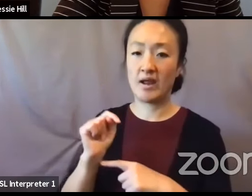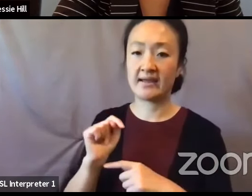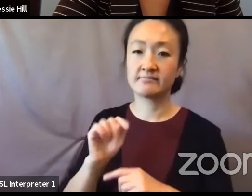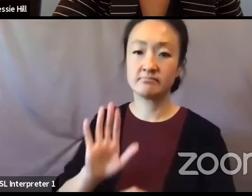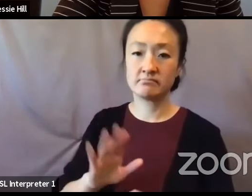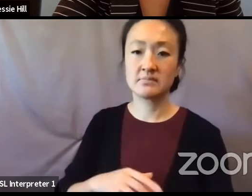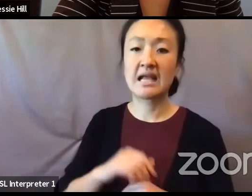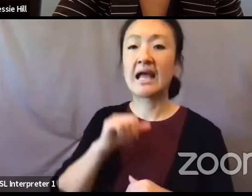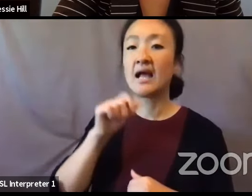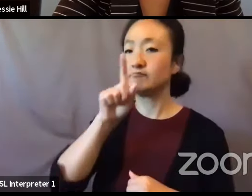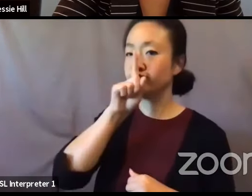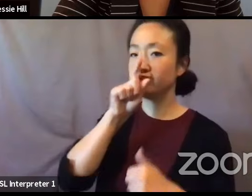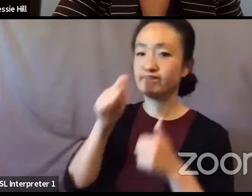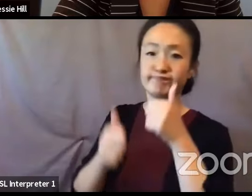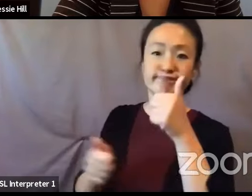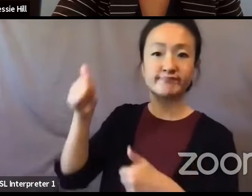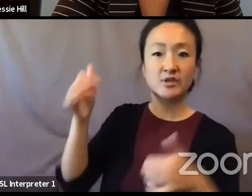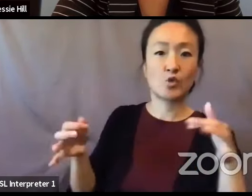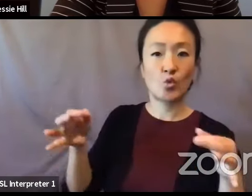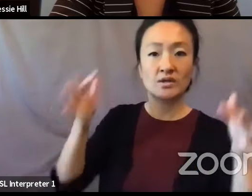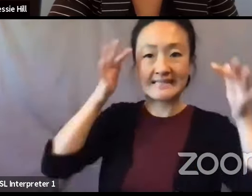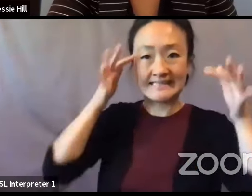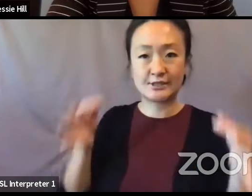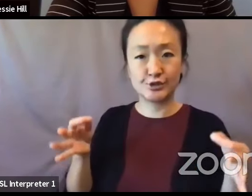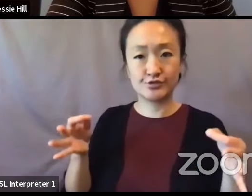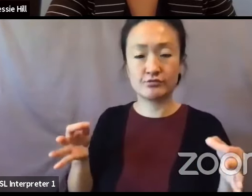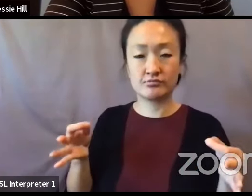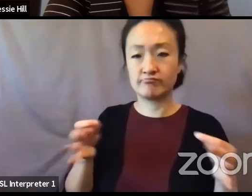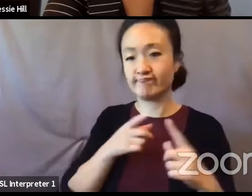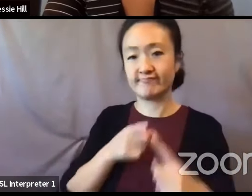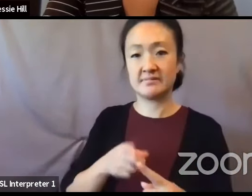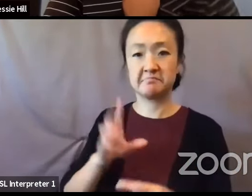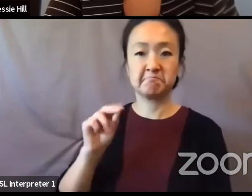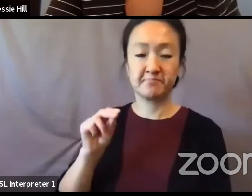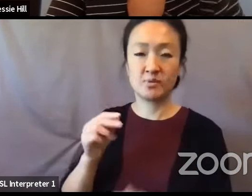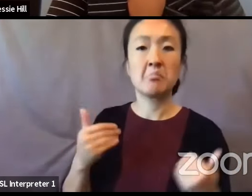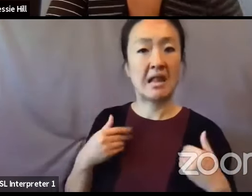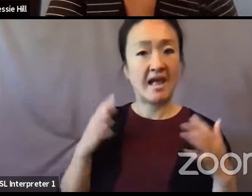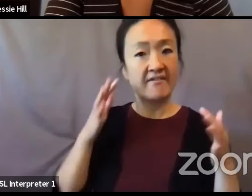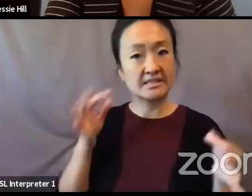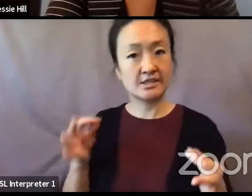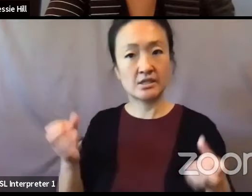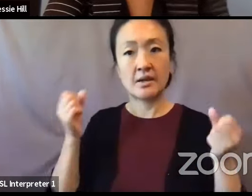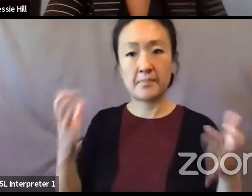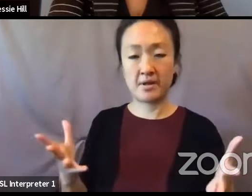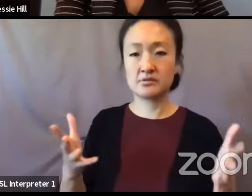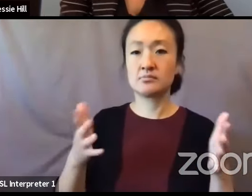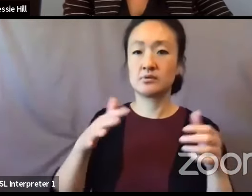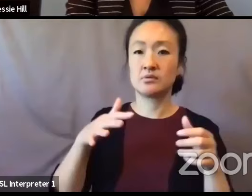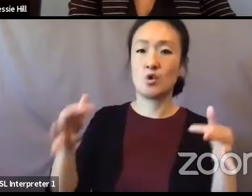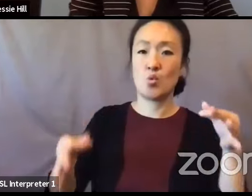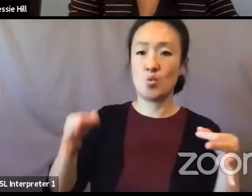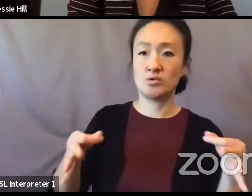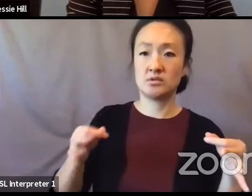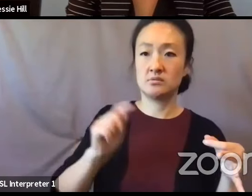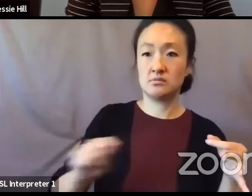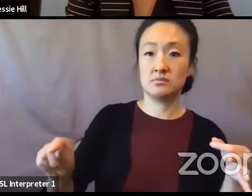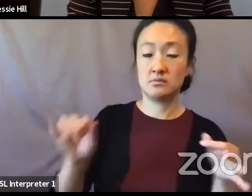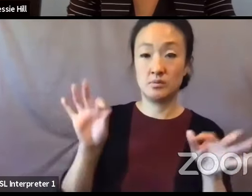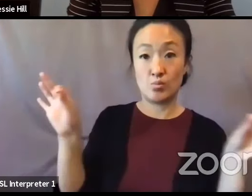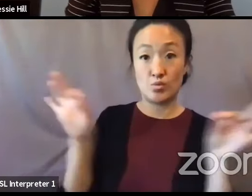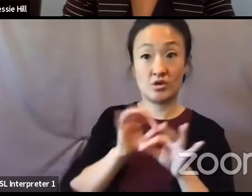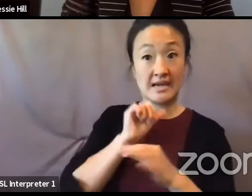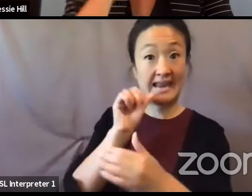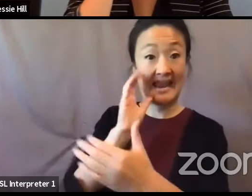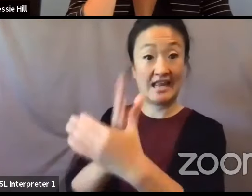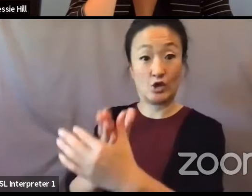there's not a Supreme Court decision right on point, but there are decisions in multiple federal appellate courts that say, as long as you are not